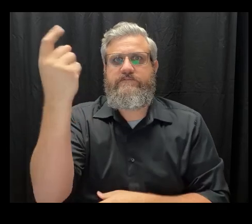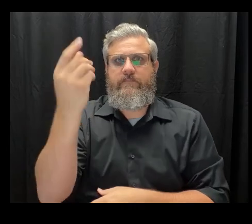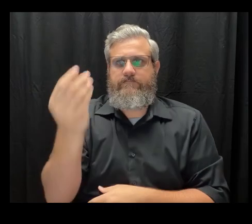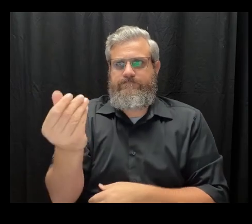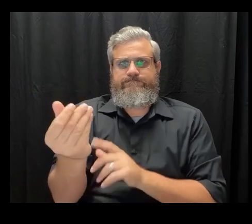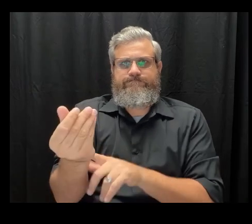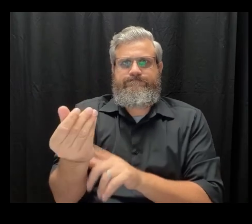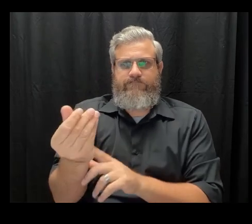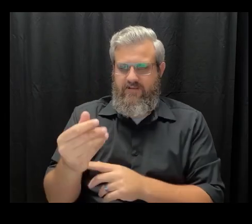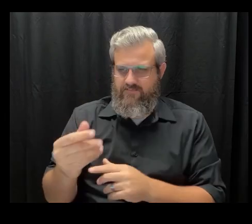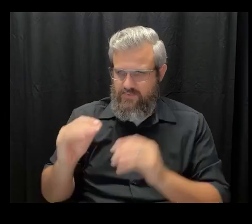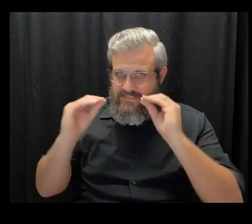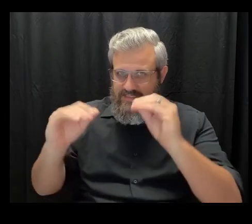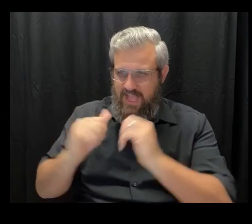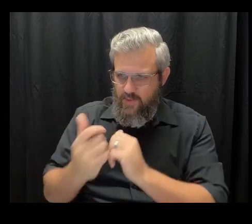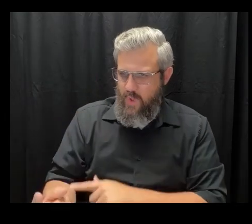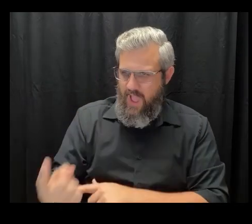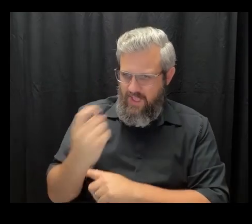day.